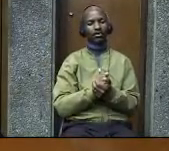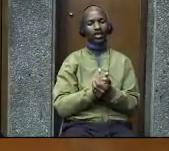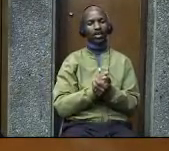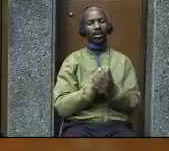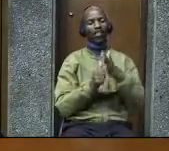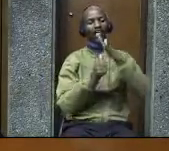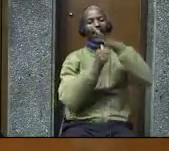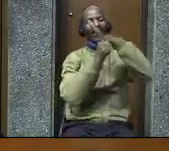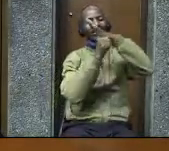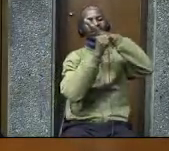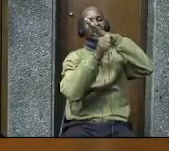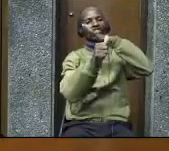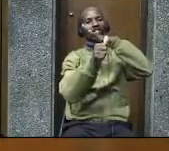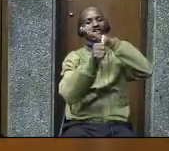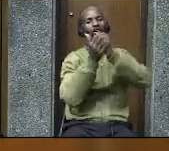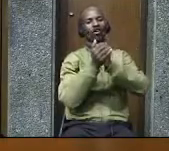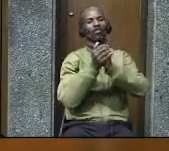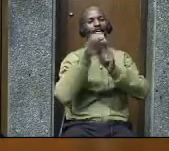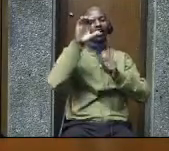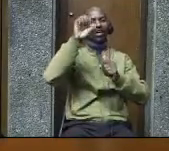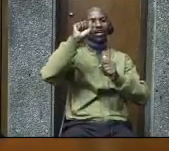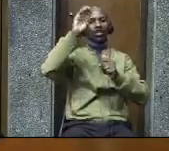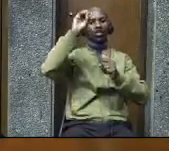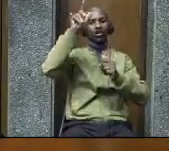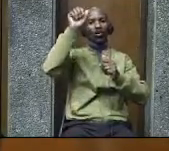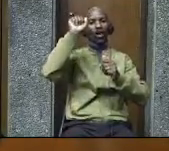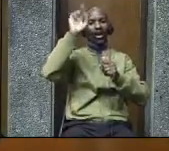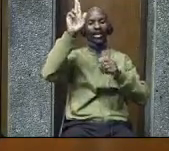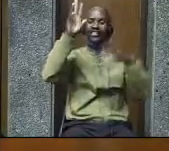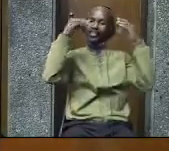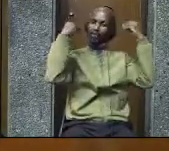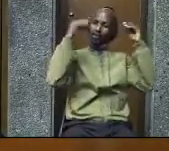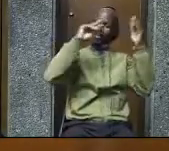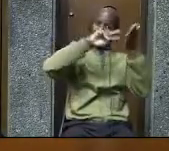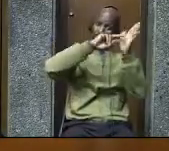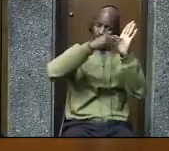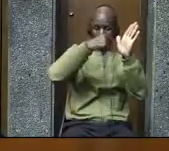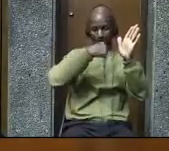installation of what solar something is in my business plan.